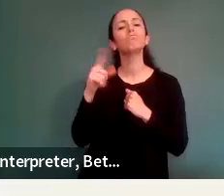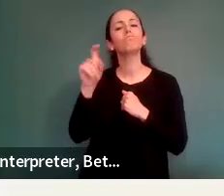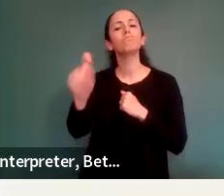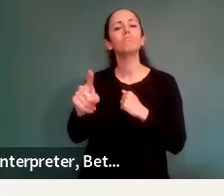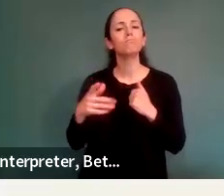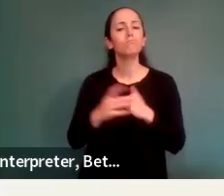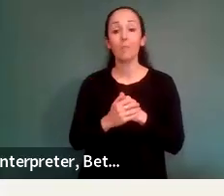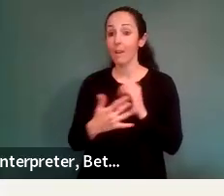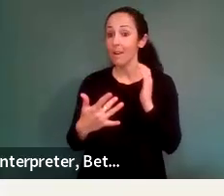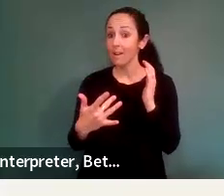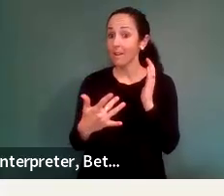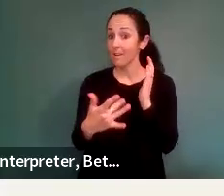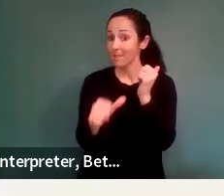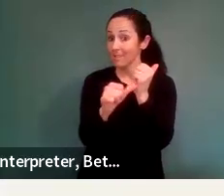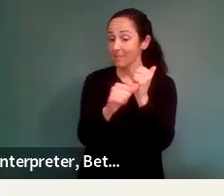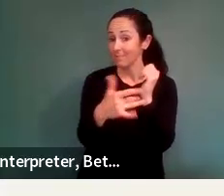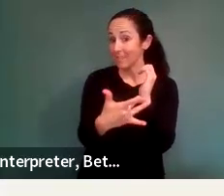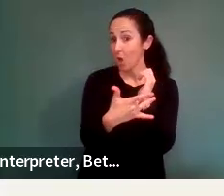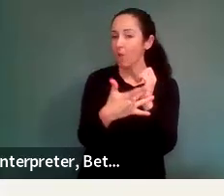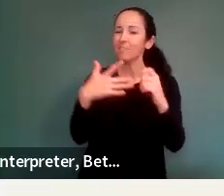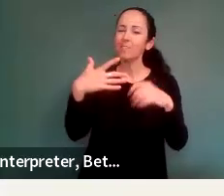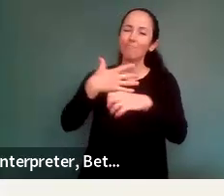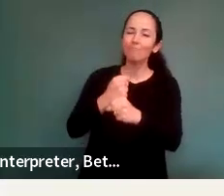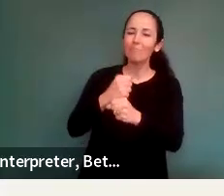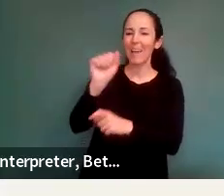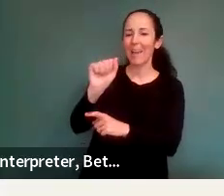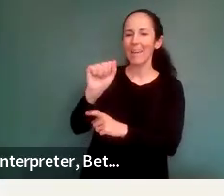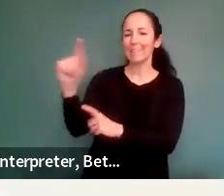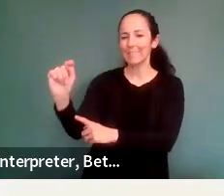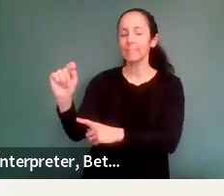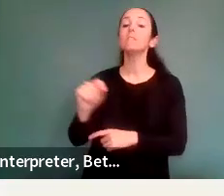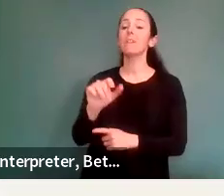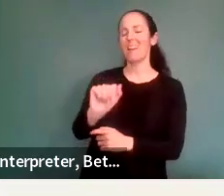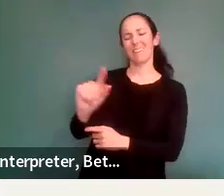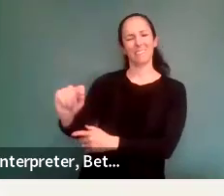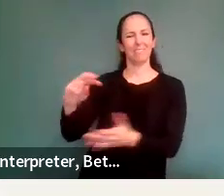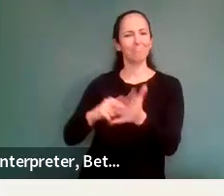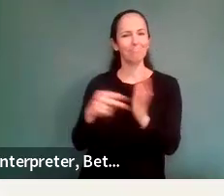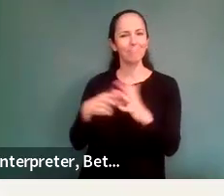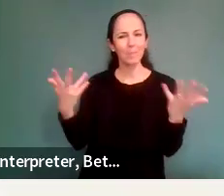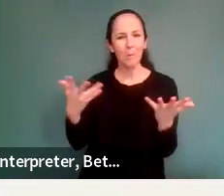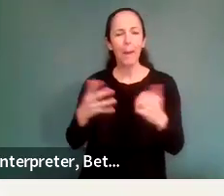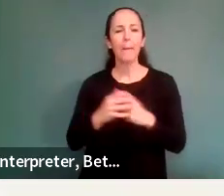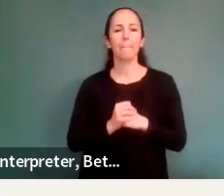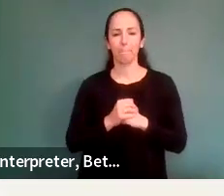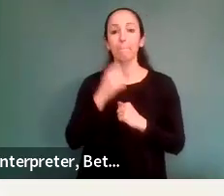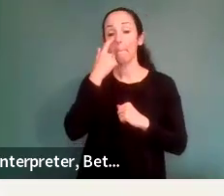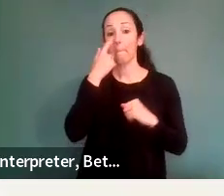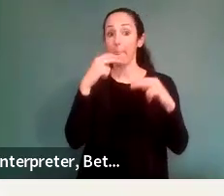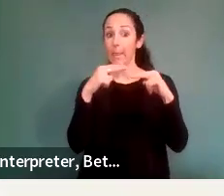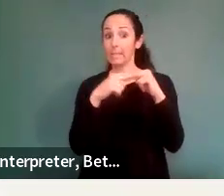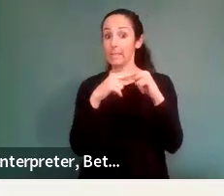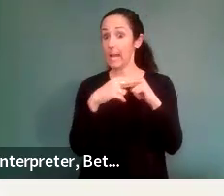technology, often referred as AT. The overhead slide says this: